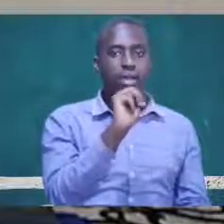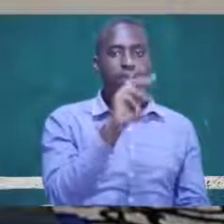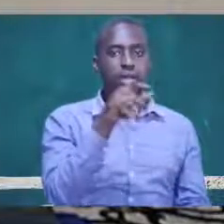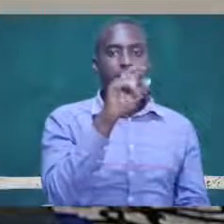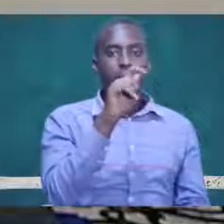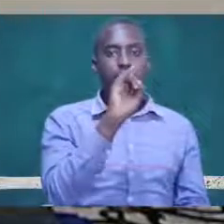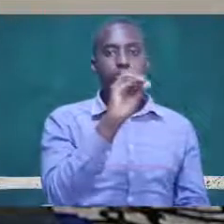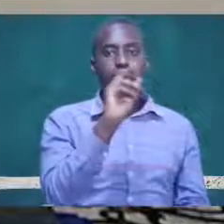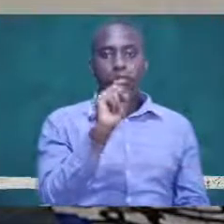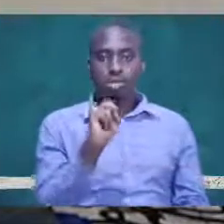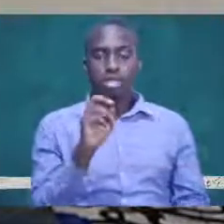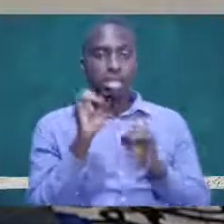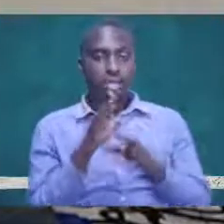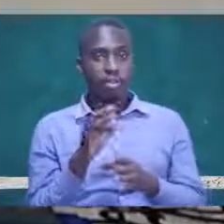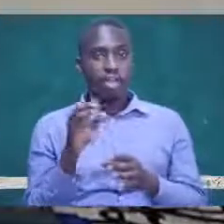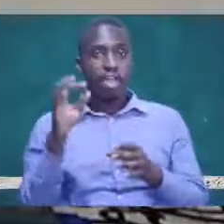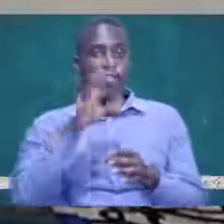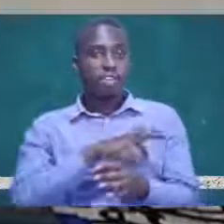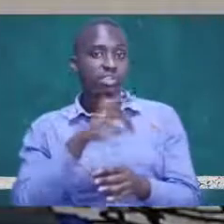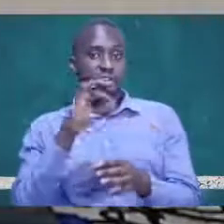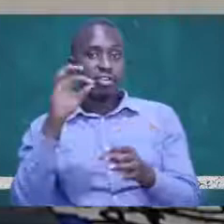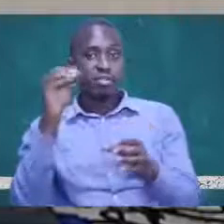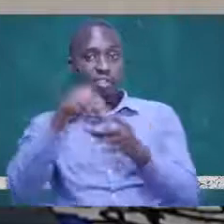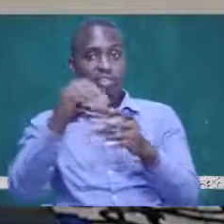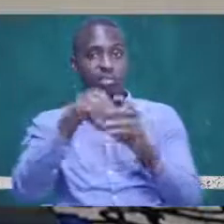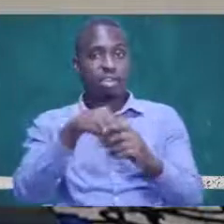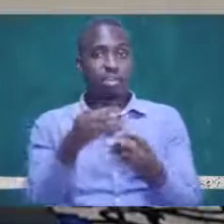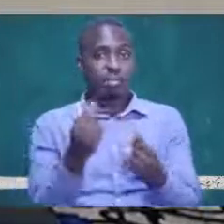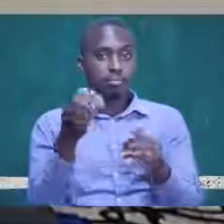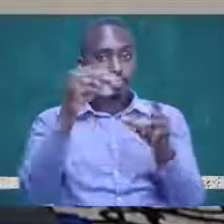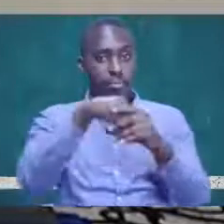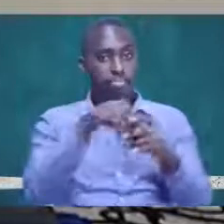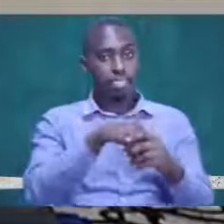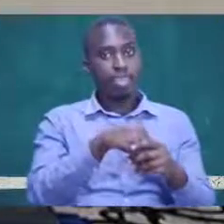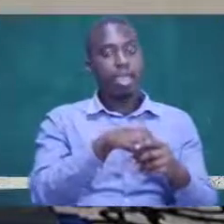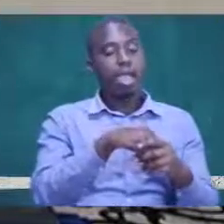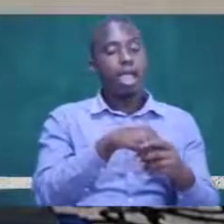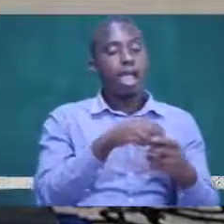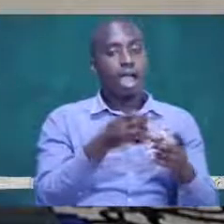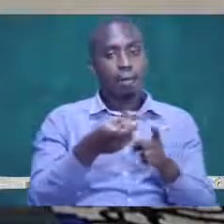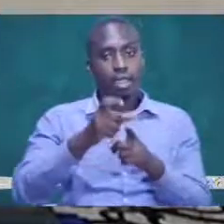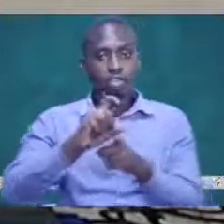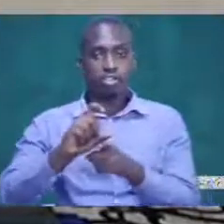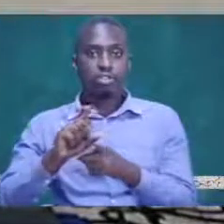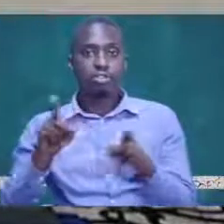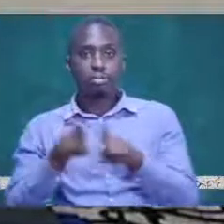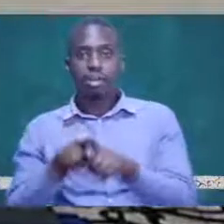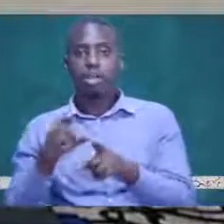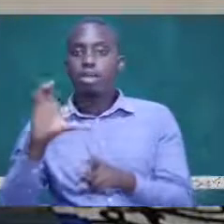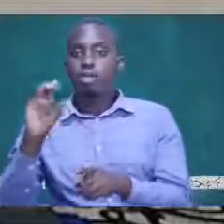changes. If there is an increase in consumption, there will be an increase in investment. If there